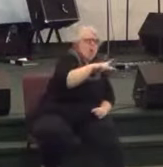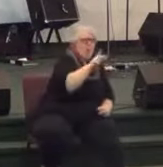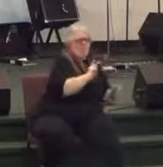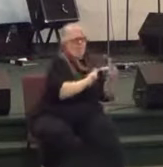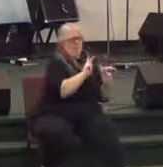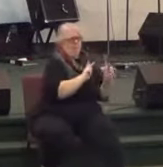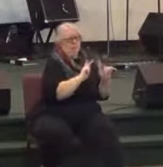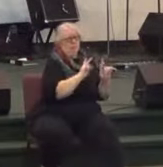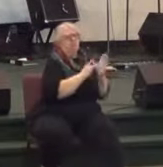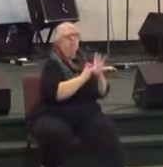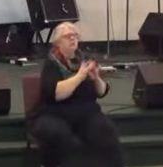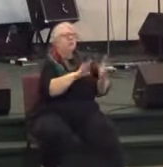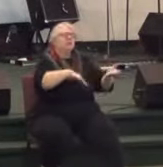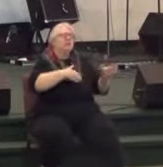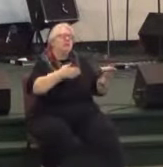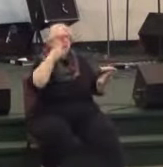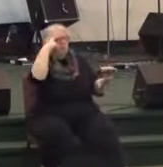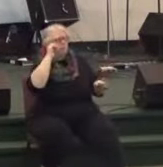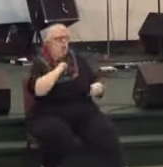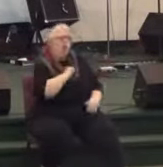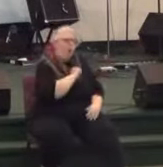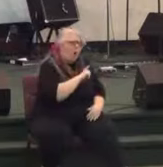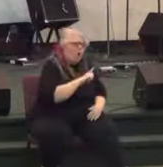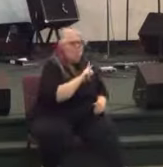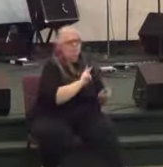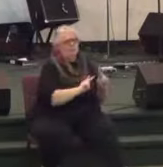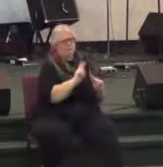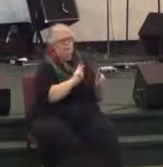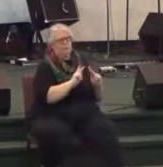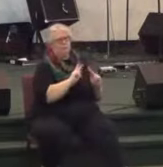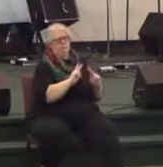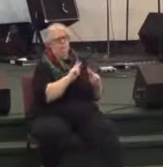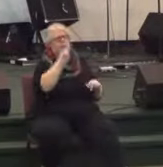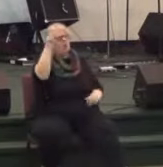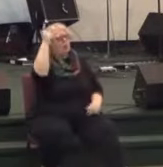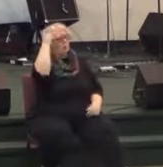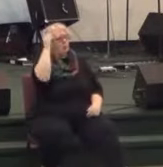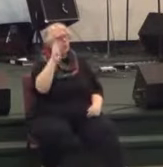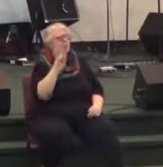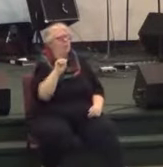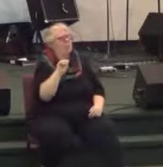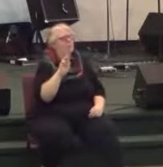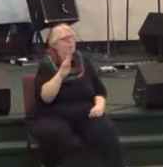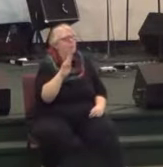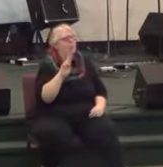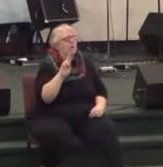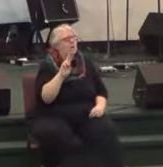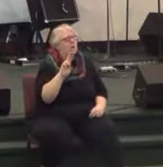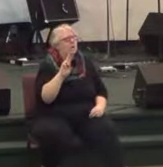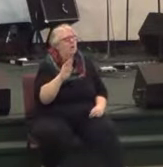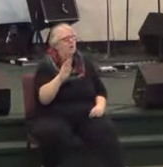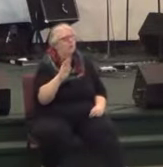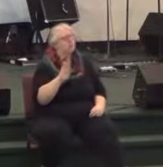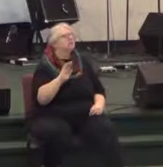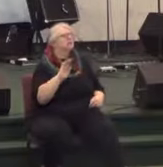for all mankind. And Paul and Barnabas discipled there for a year. This church was so